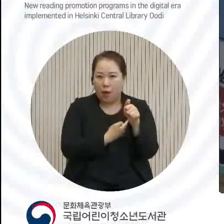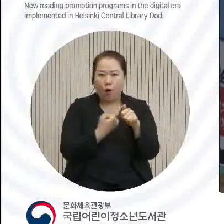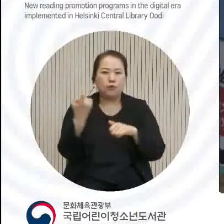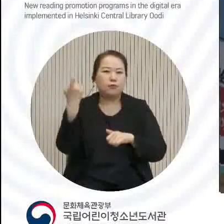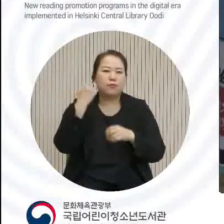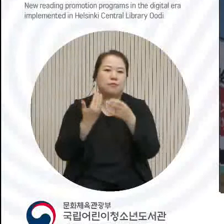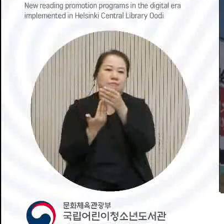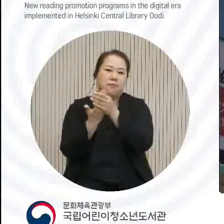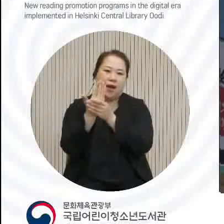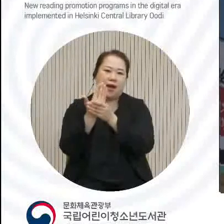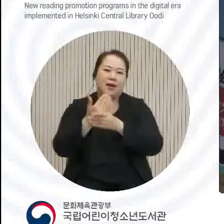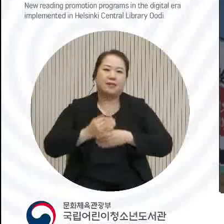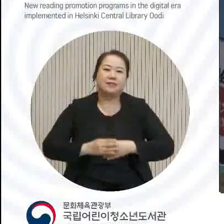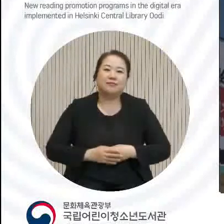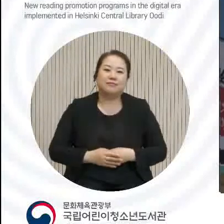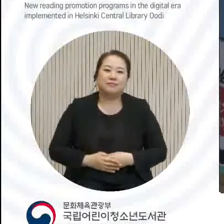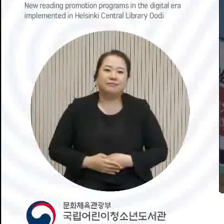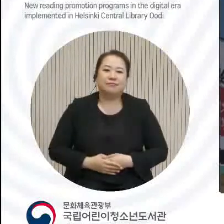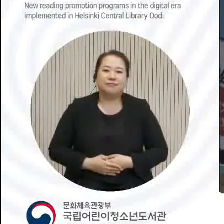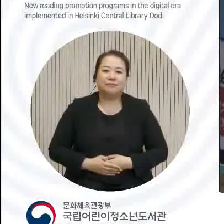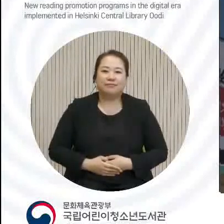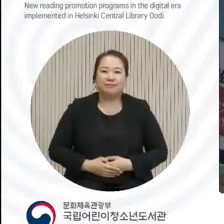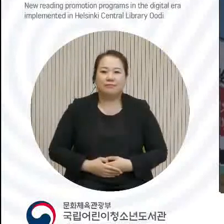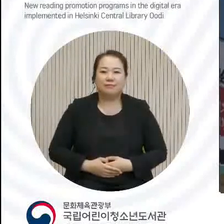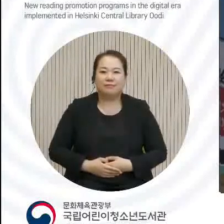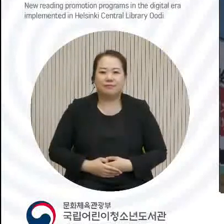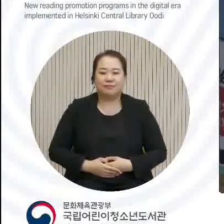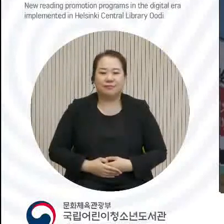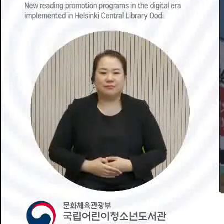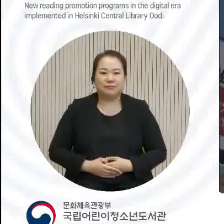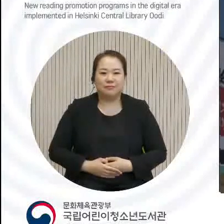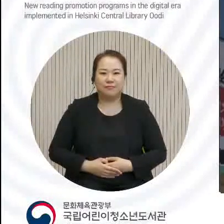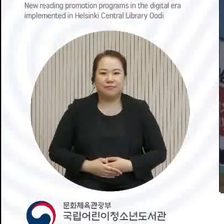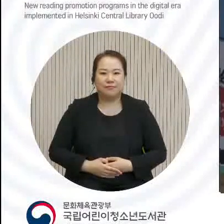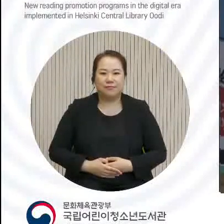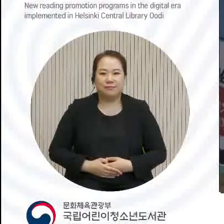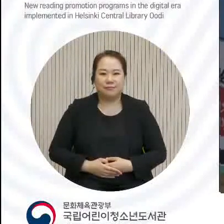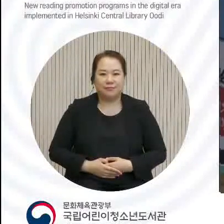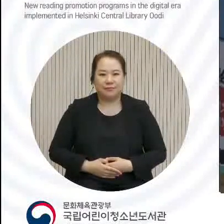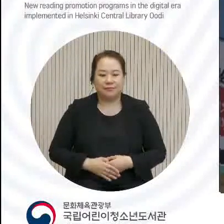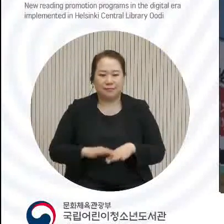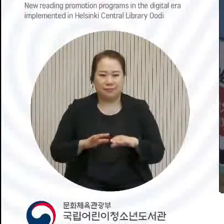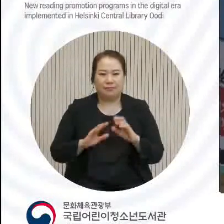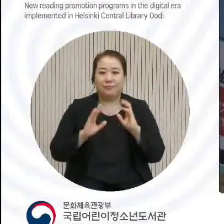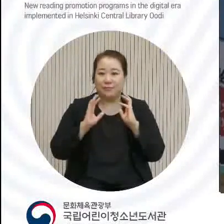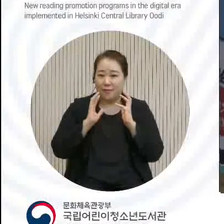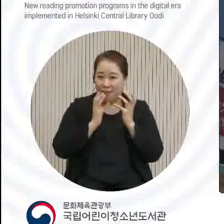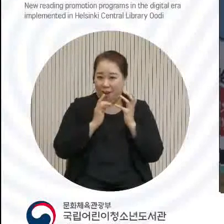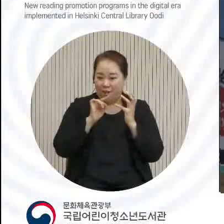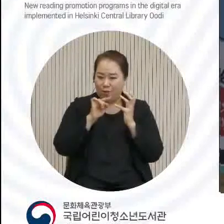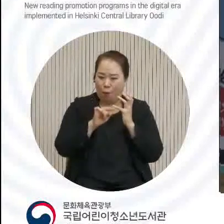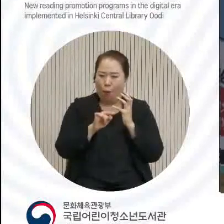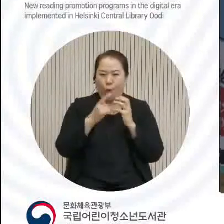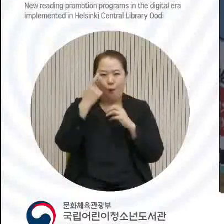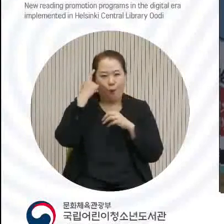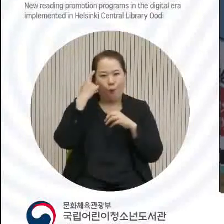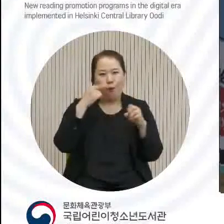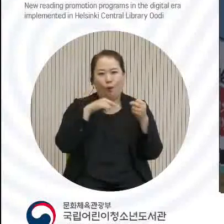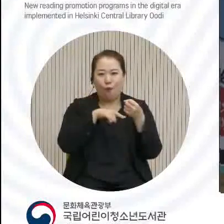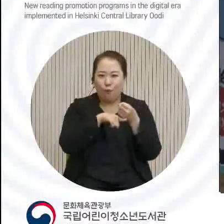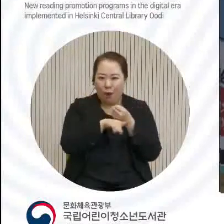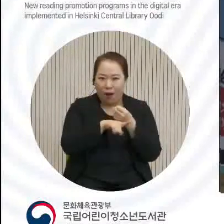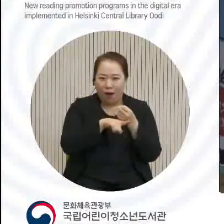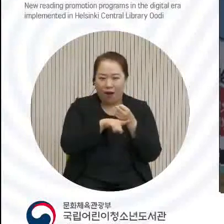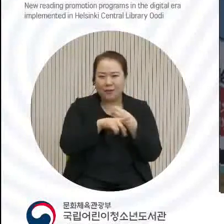And this we then use to make children excited about science, music,